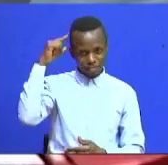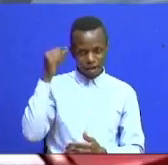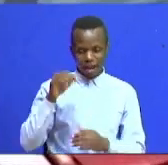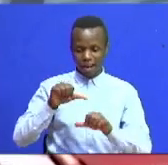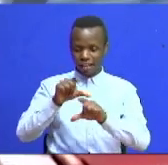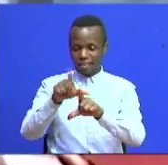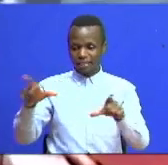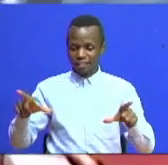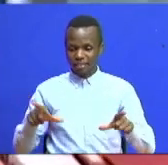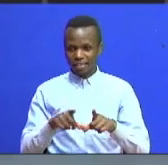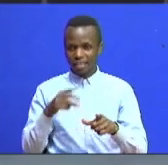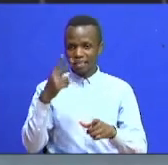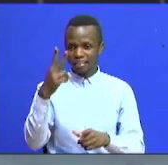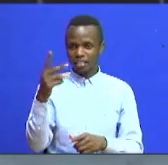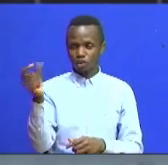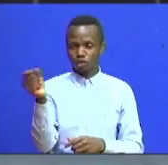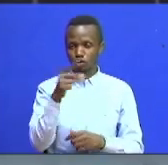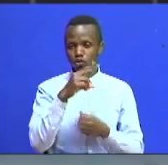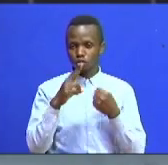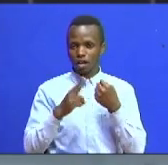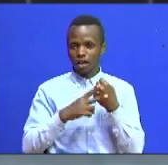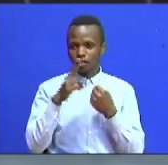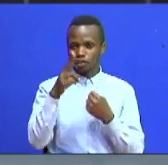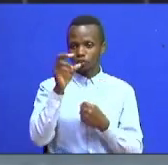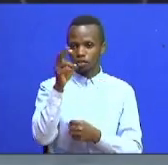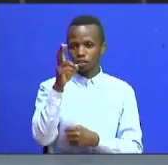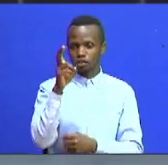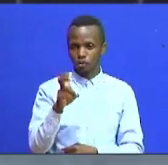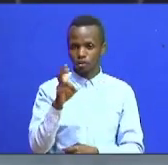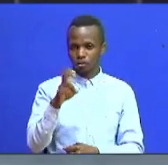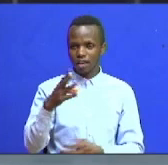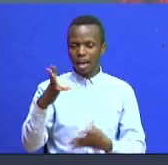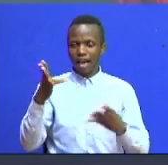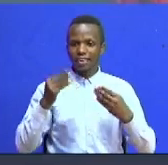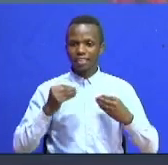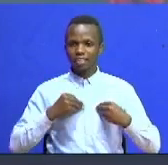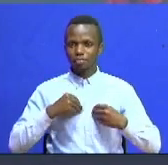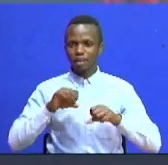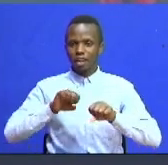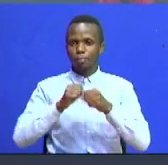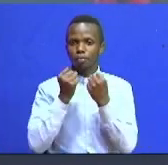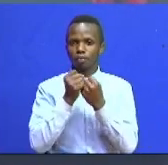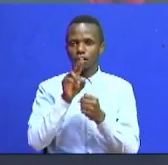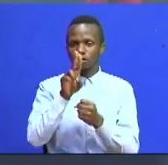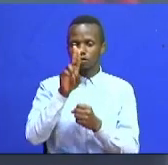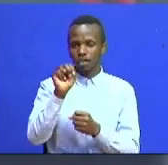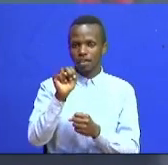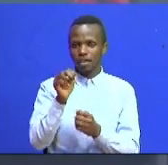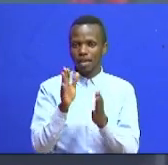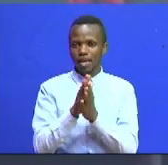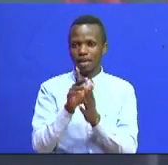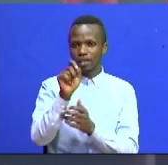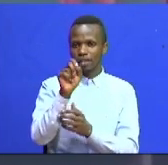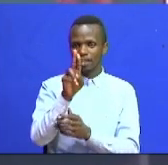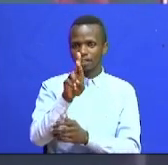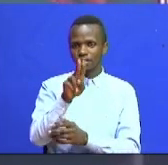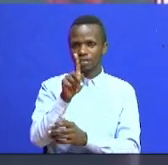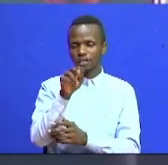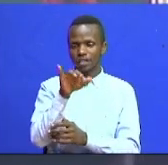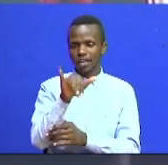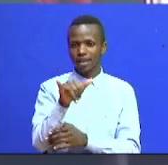22nd July 2022, an agreement was brokered by the United Nations and Turkey to open a safe